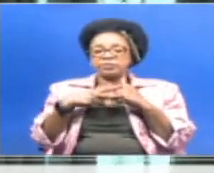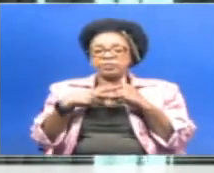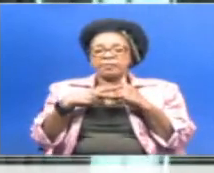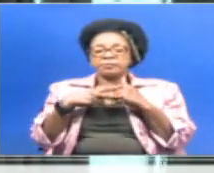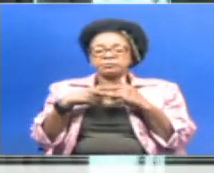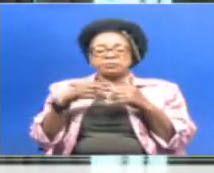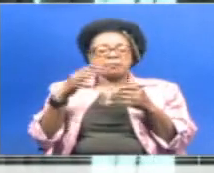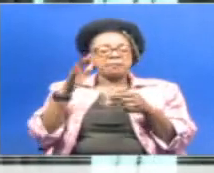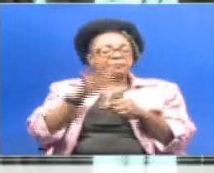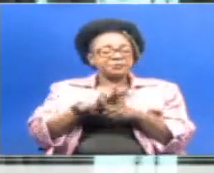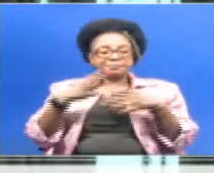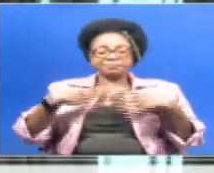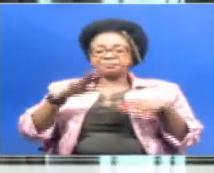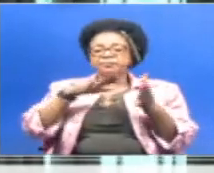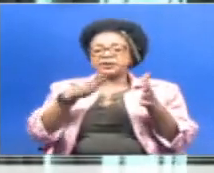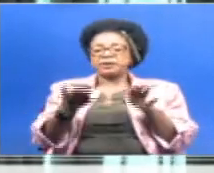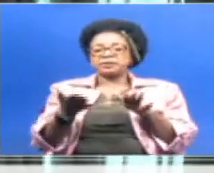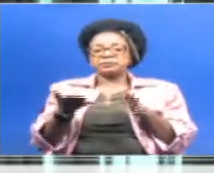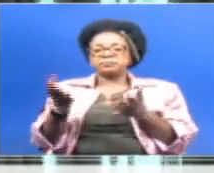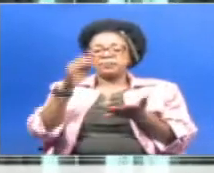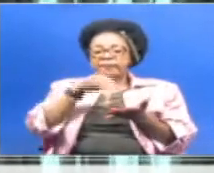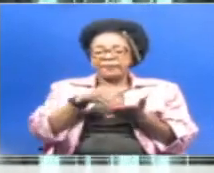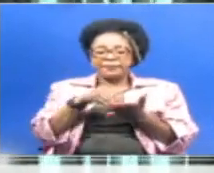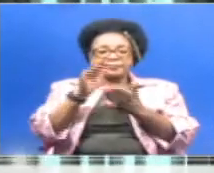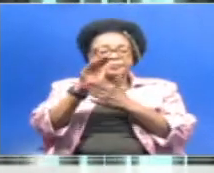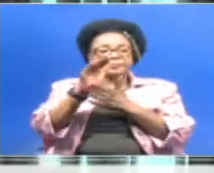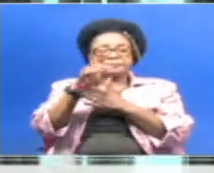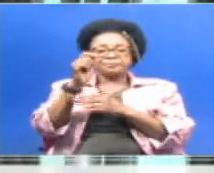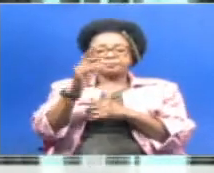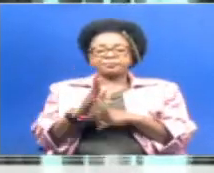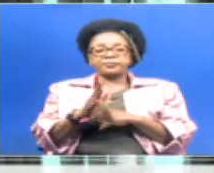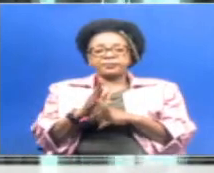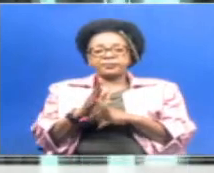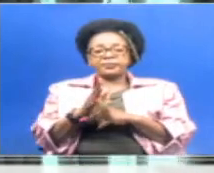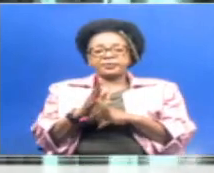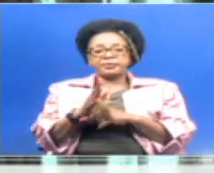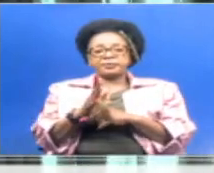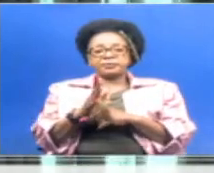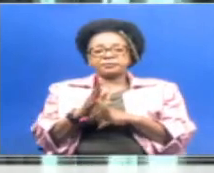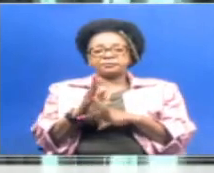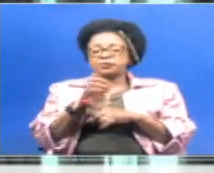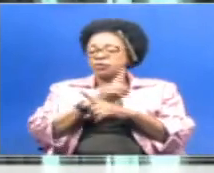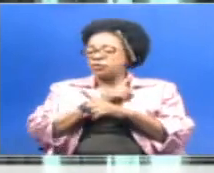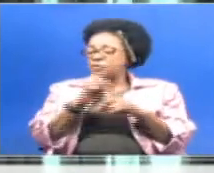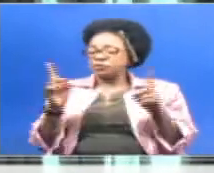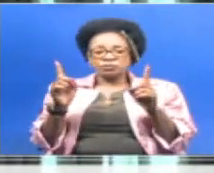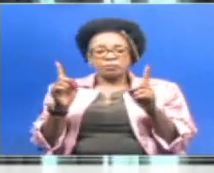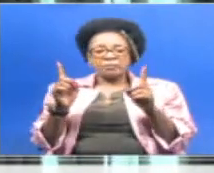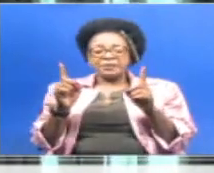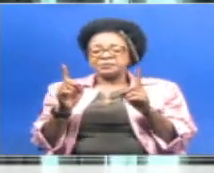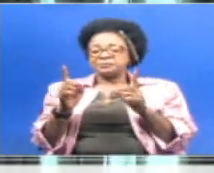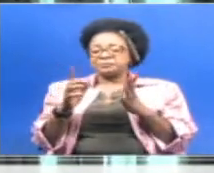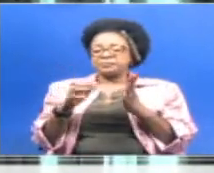lives. And again, we ask Kenyans not to be very